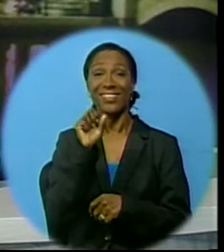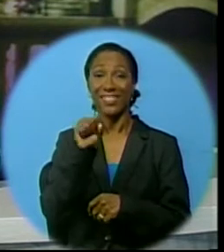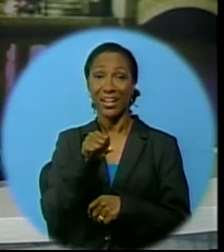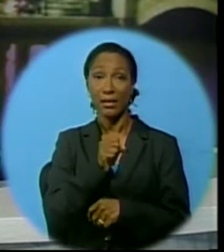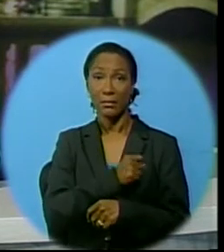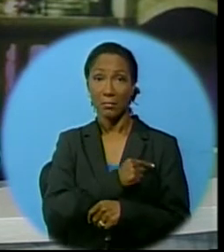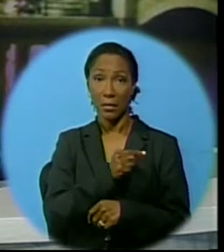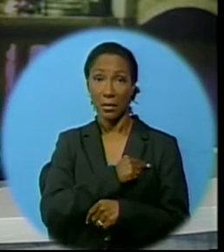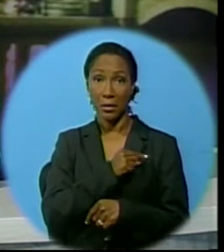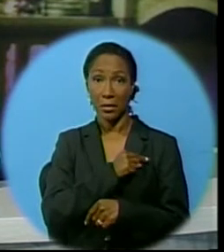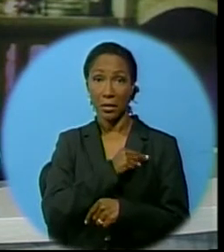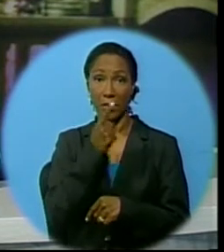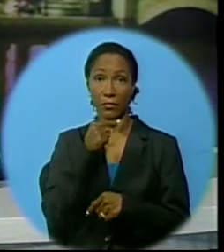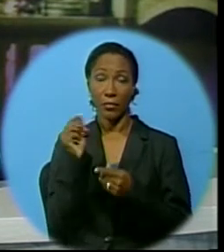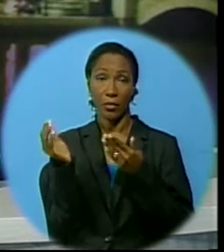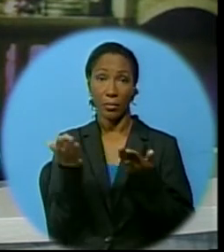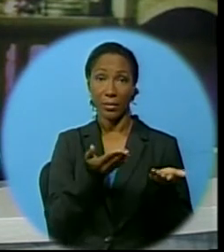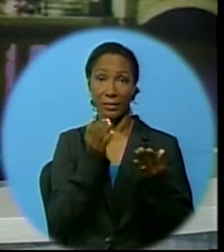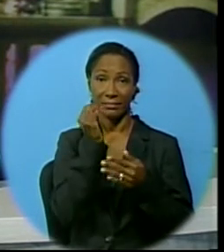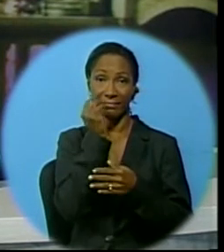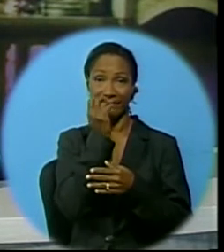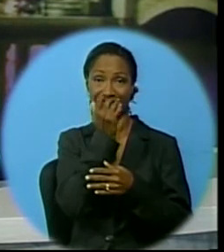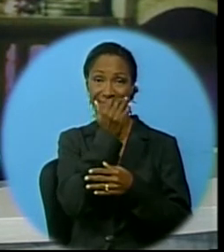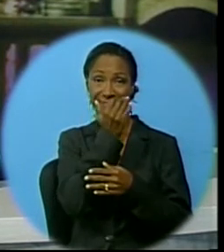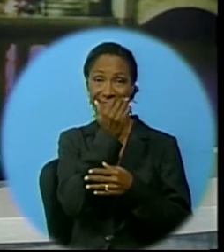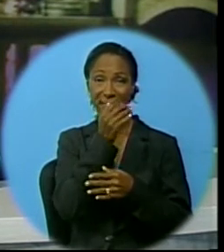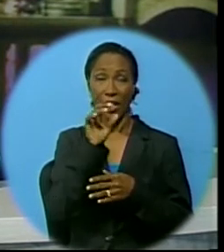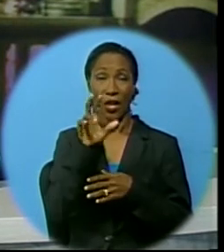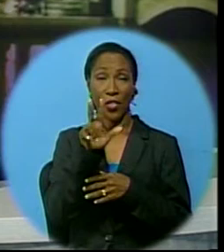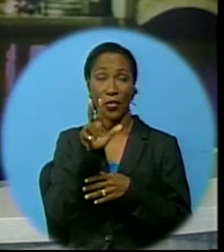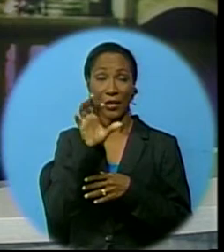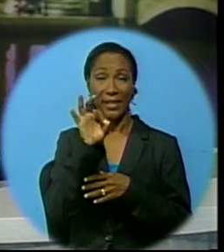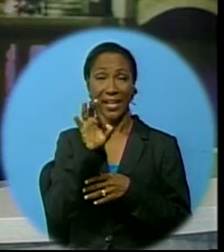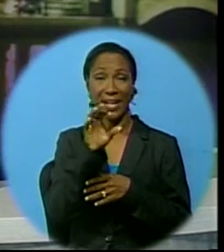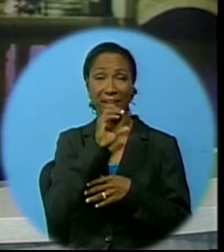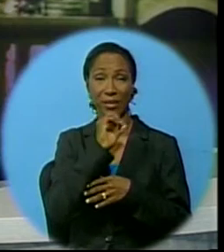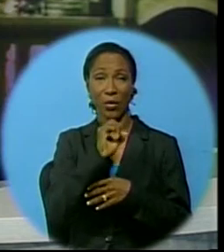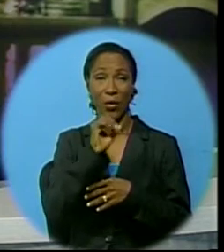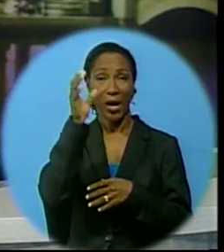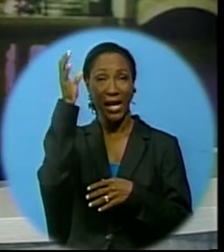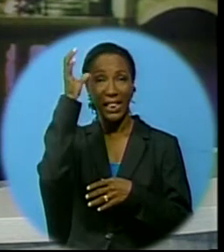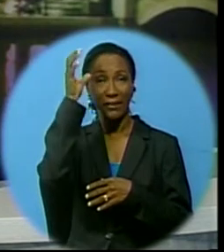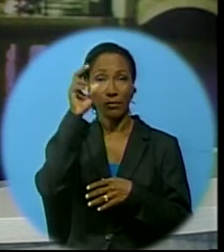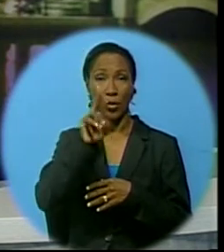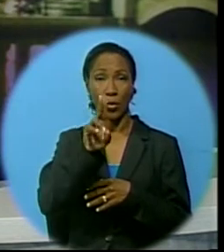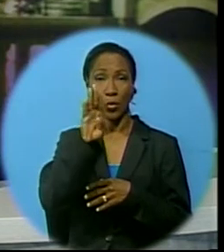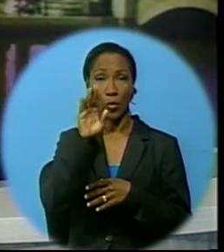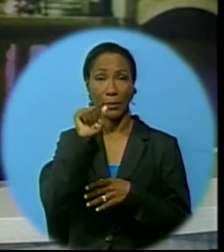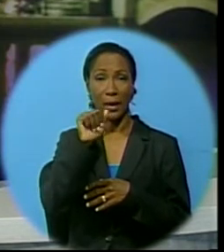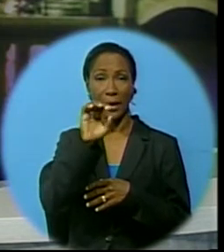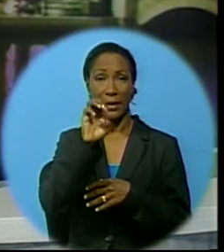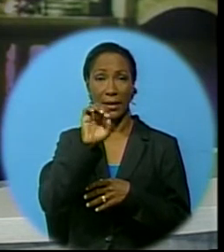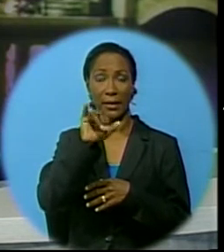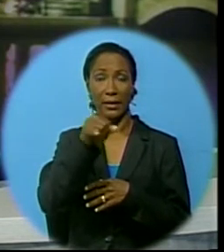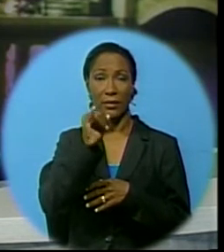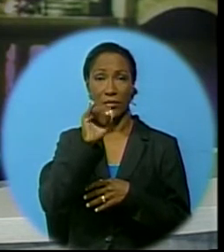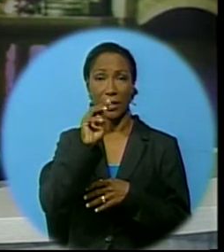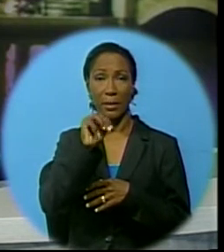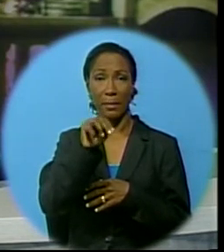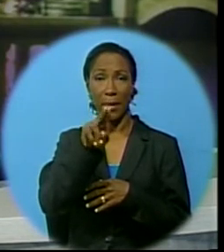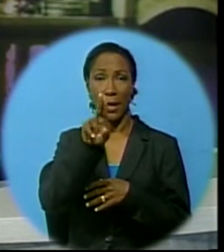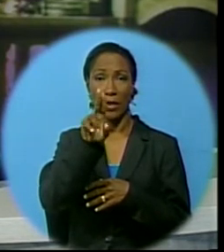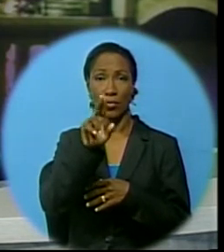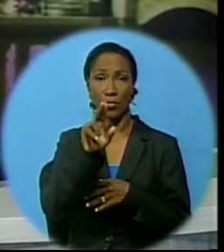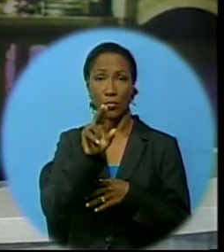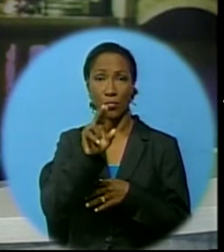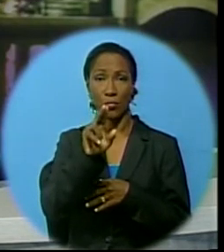charges. Police say 39-year-old Clifford Uba Ejimamu appeared at the District A Magistrates Court today to answer